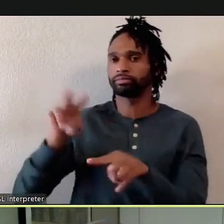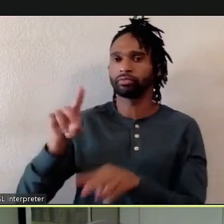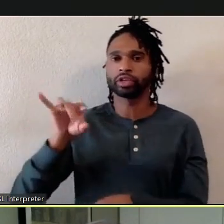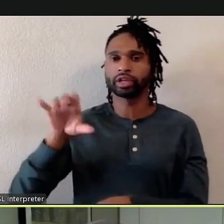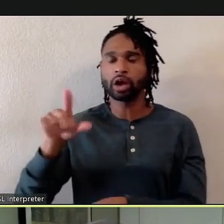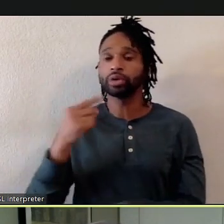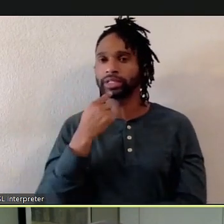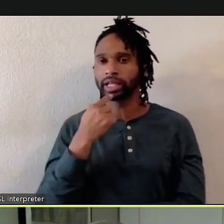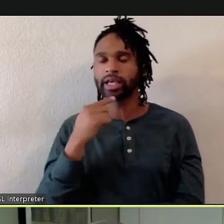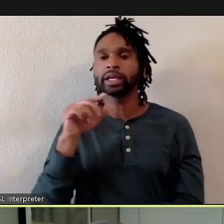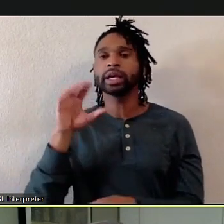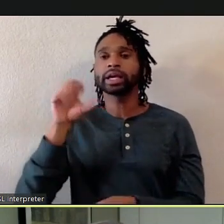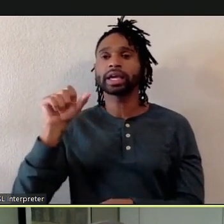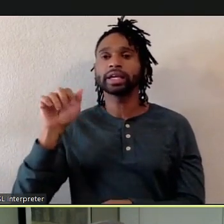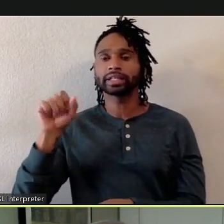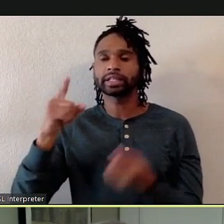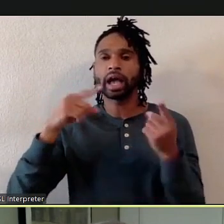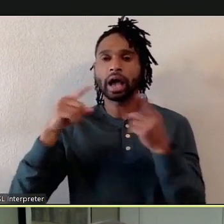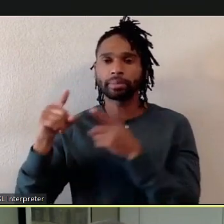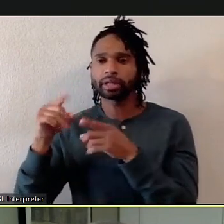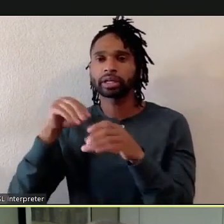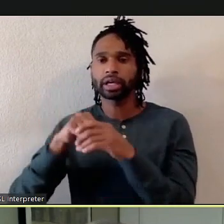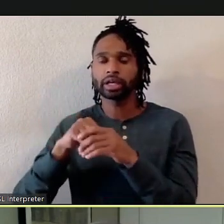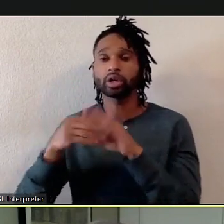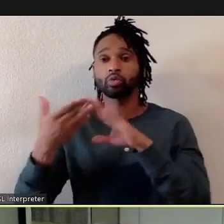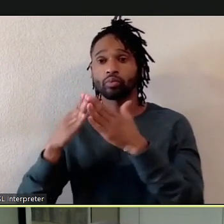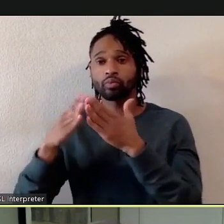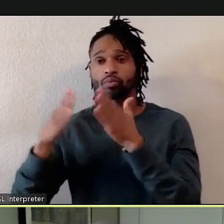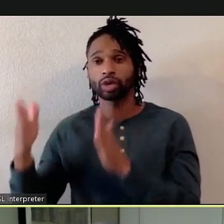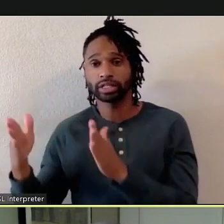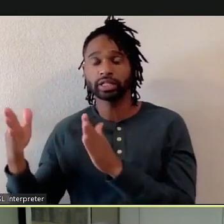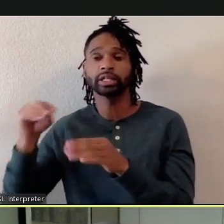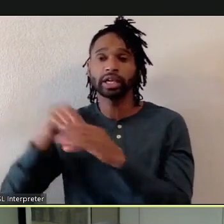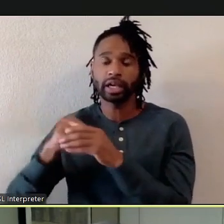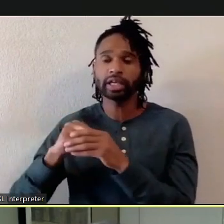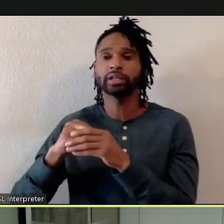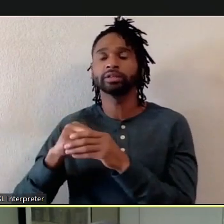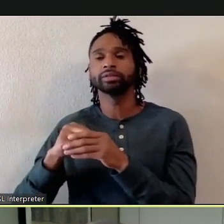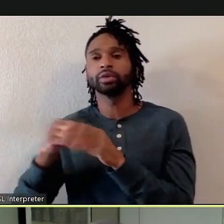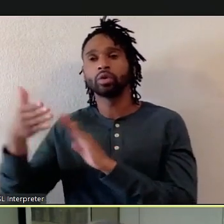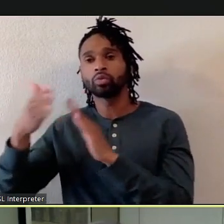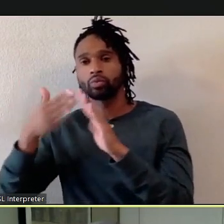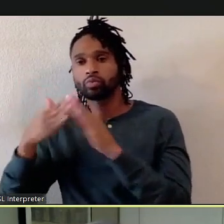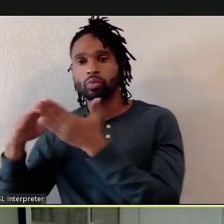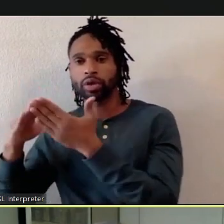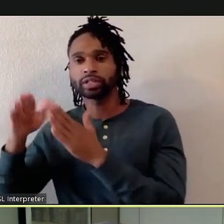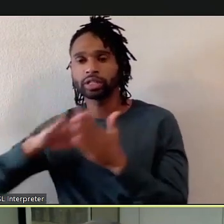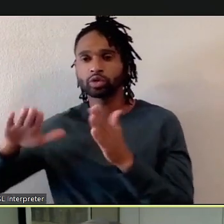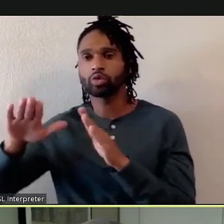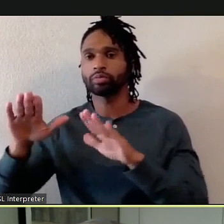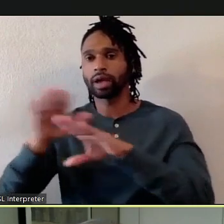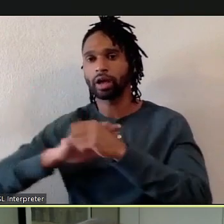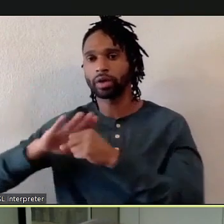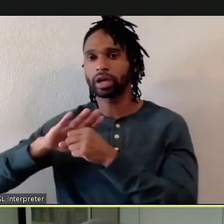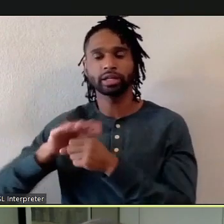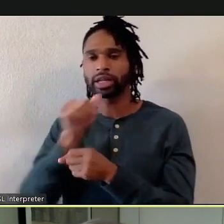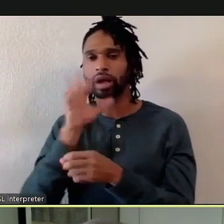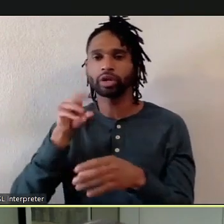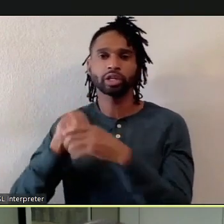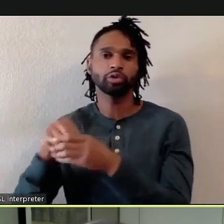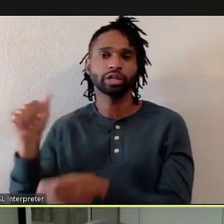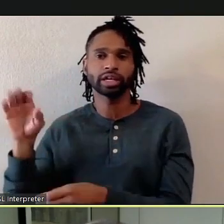cases occurring among residents of residential facilities are not really included in the case counts